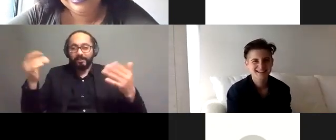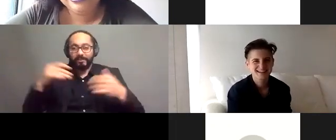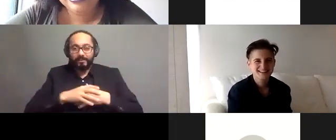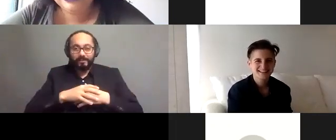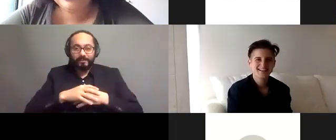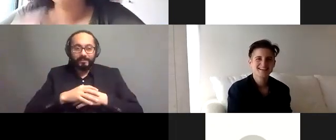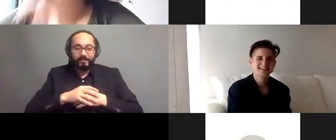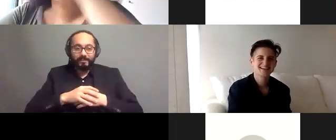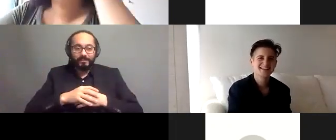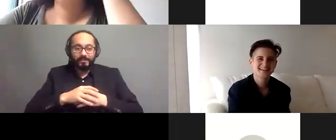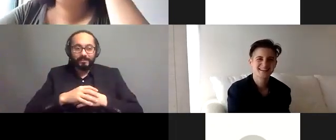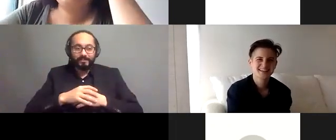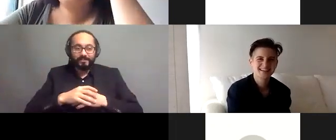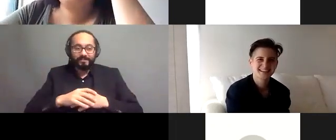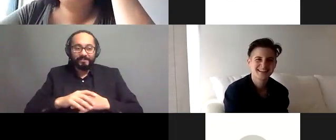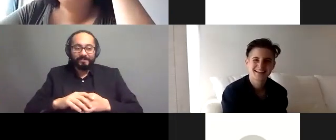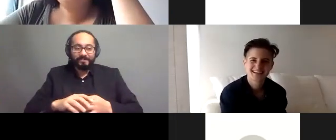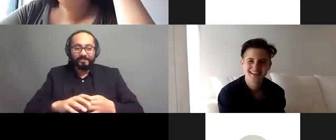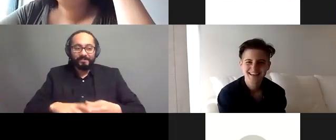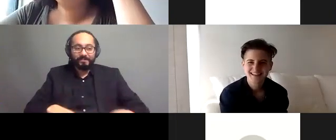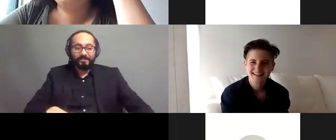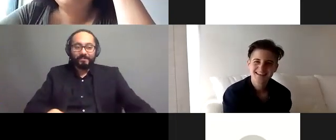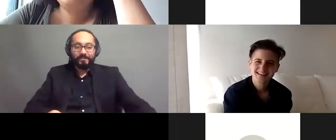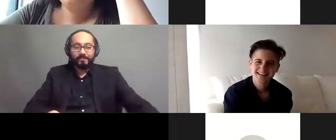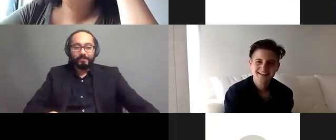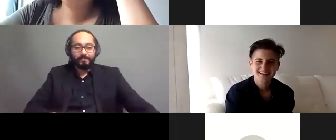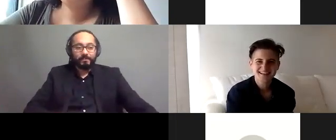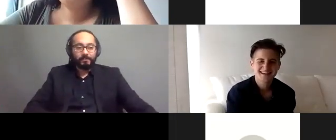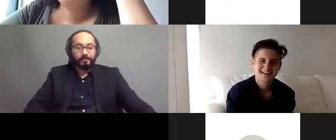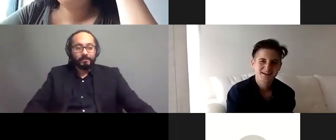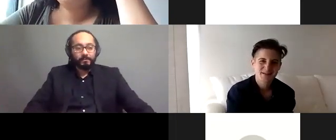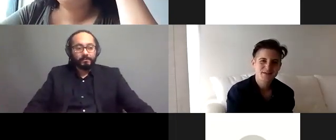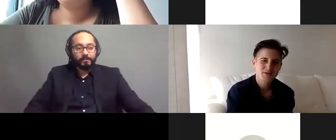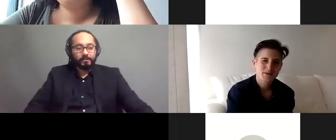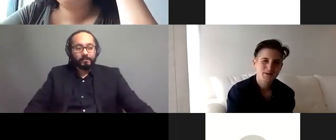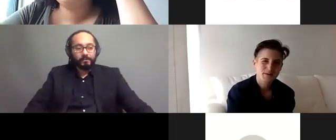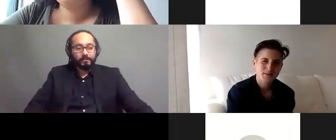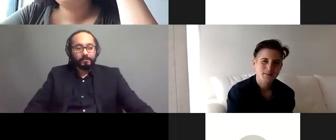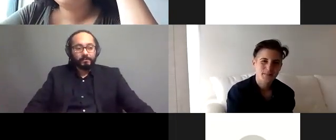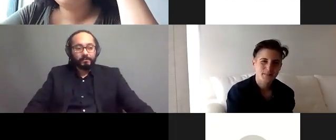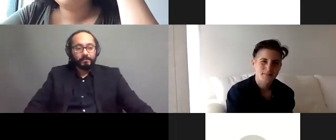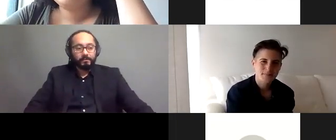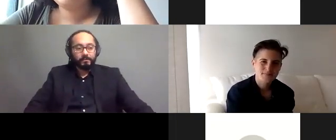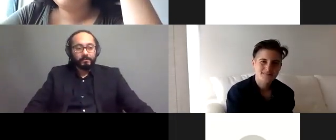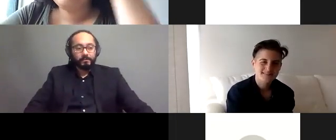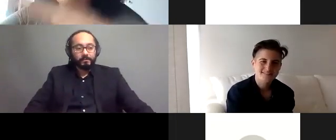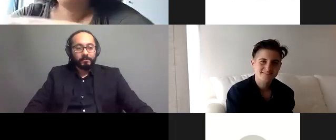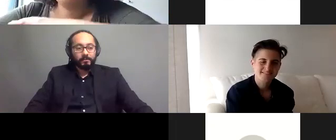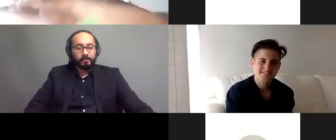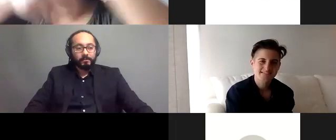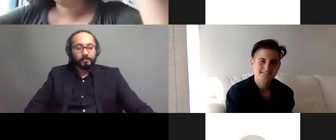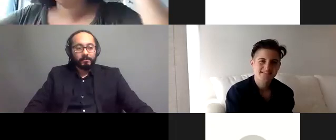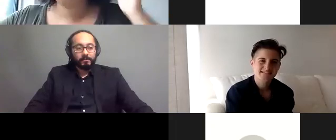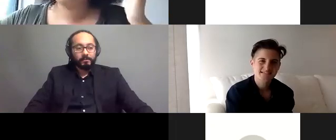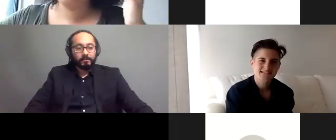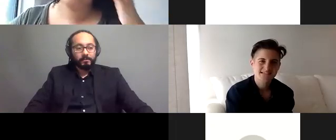like there's been it's good to have like time, and I've done a